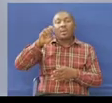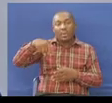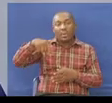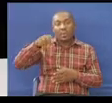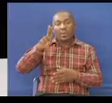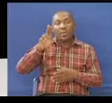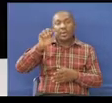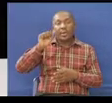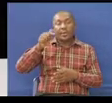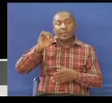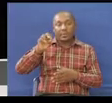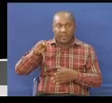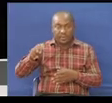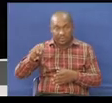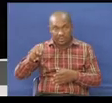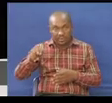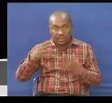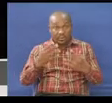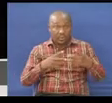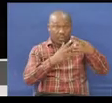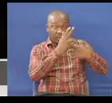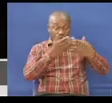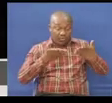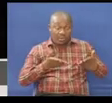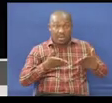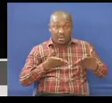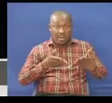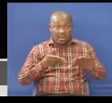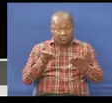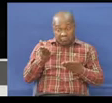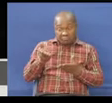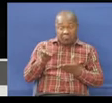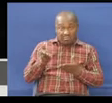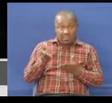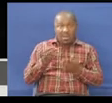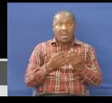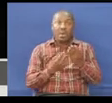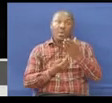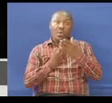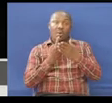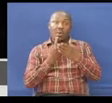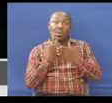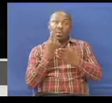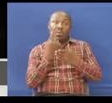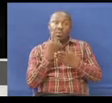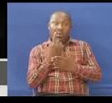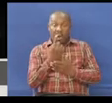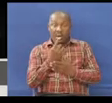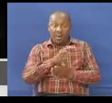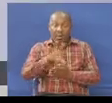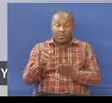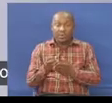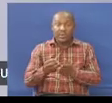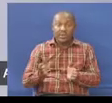equations. There are different methods of solving quadratic equations. One of those methods is by